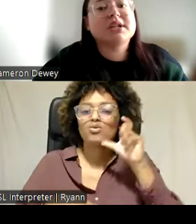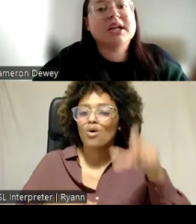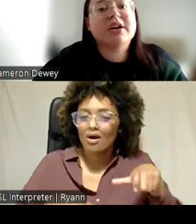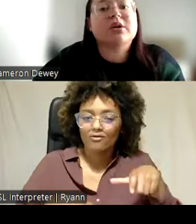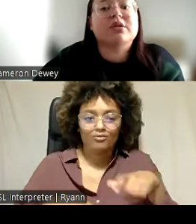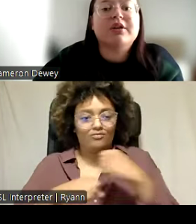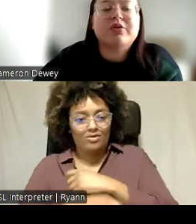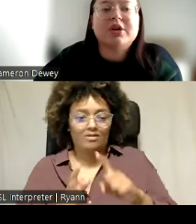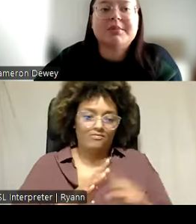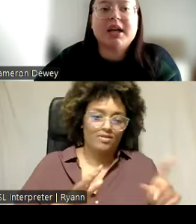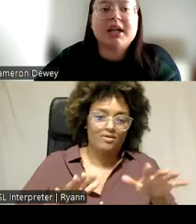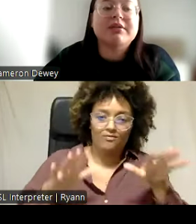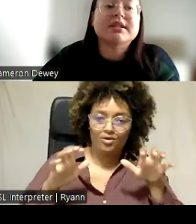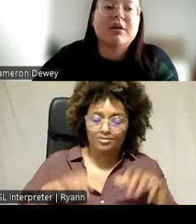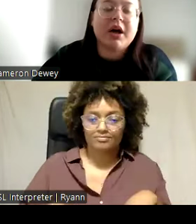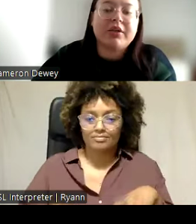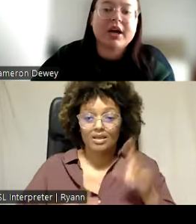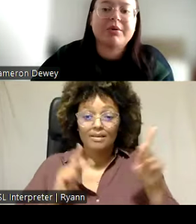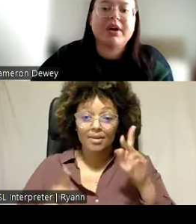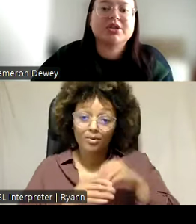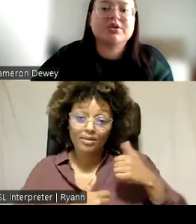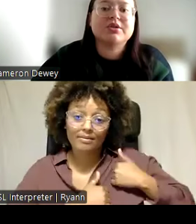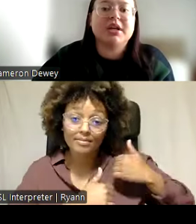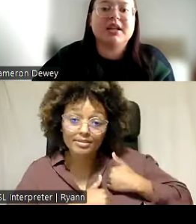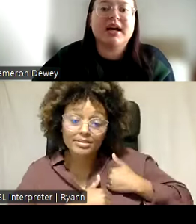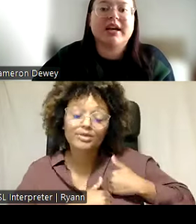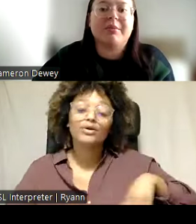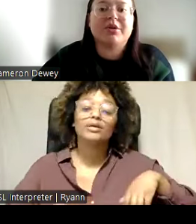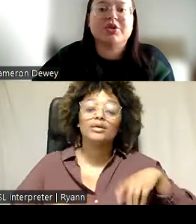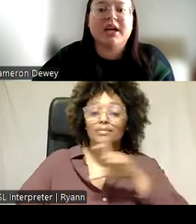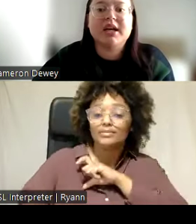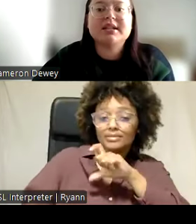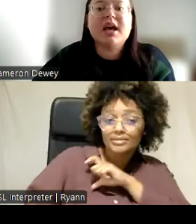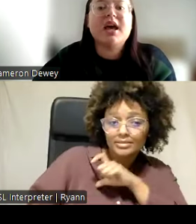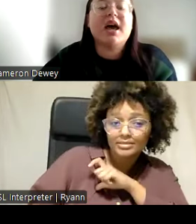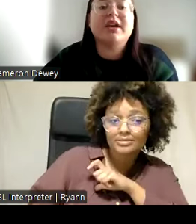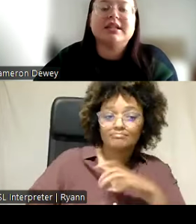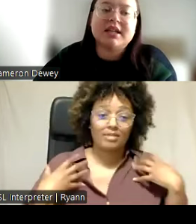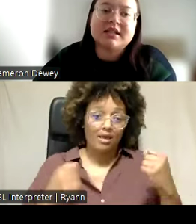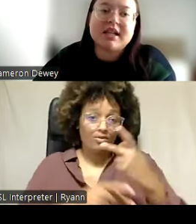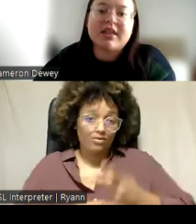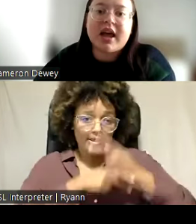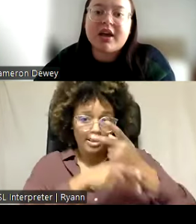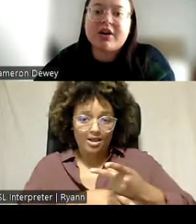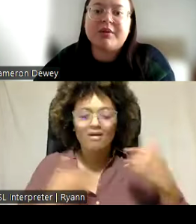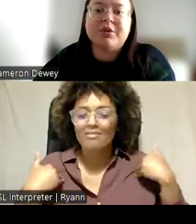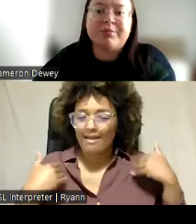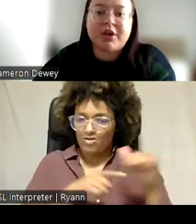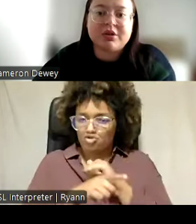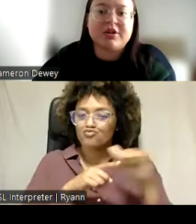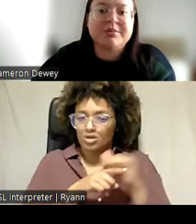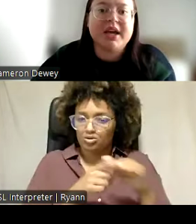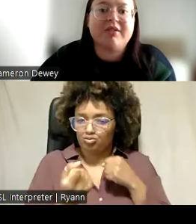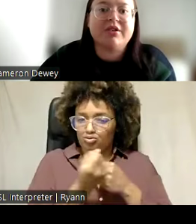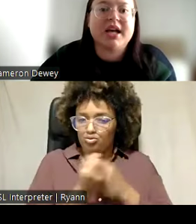in the military or law enforcement and even some healthcare professionals meet that gap with trainings. And the idea is that they can